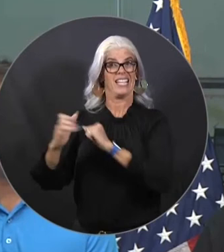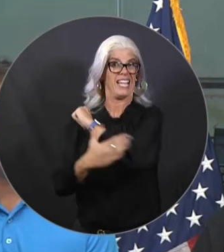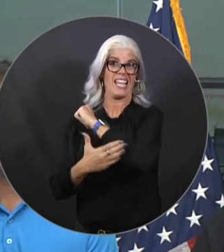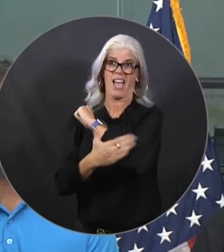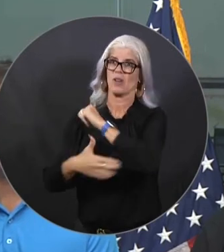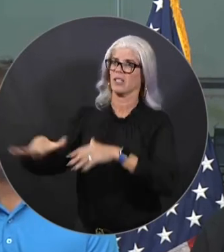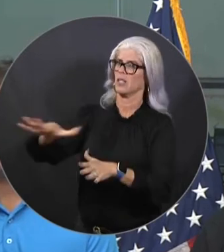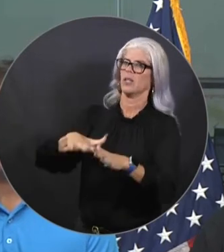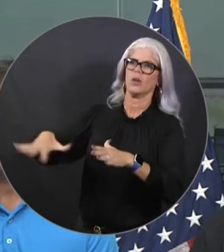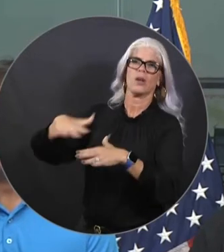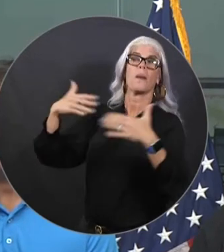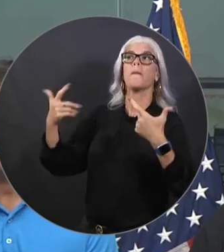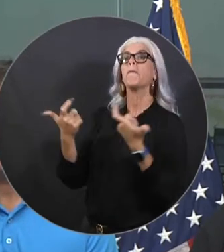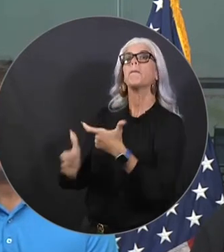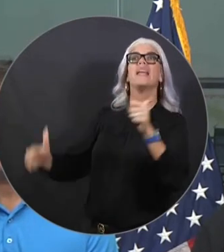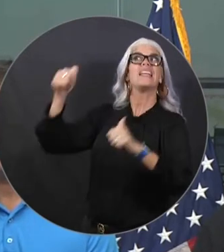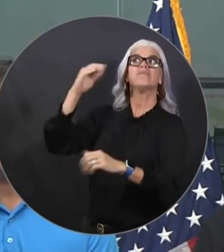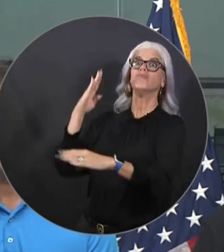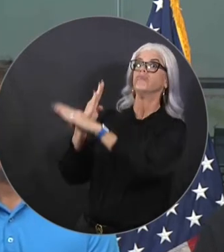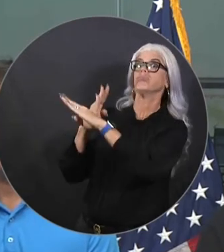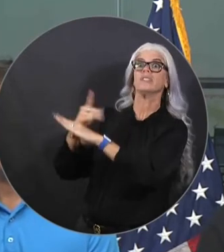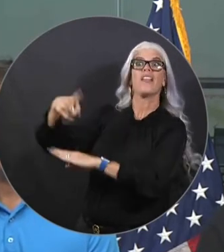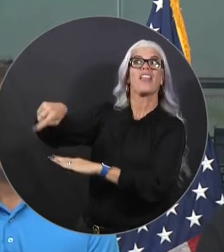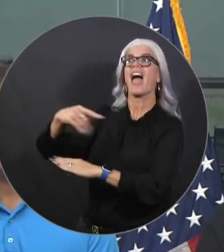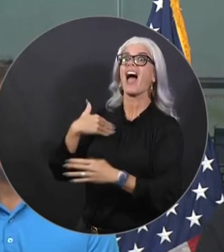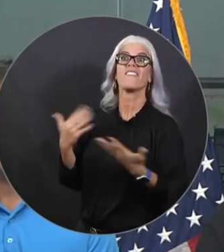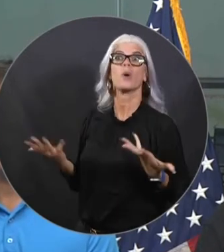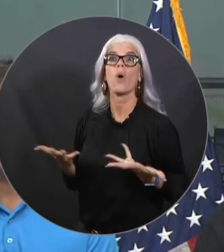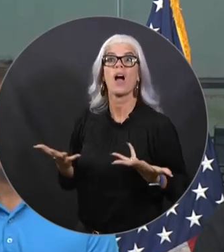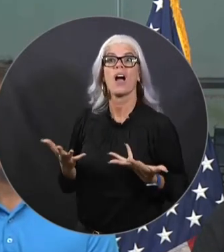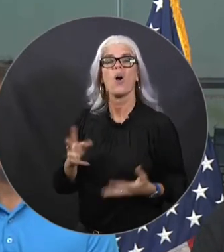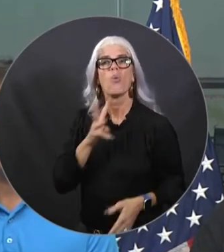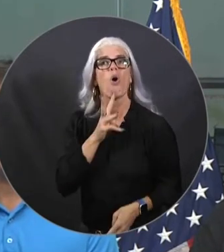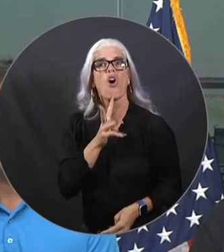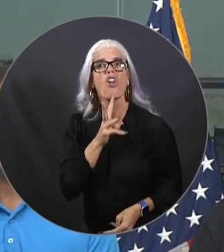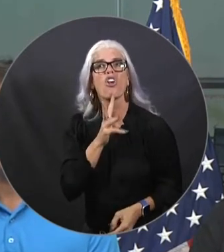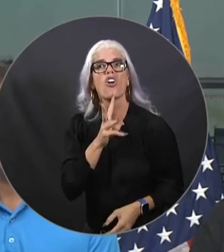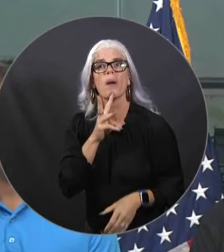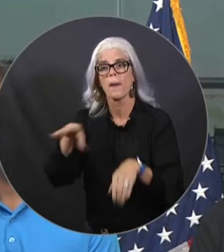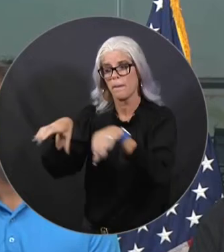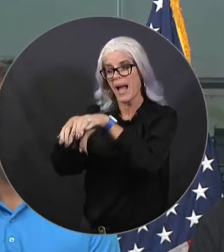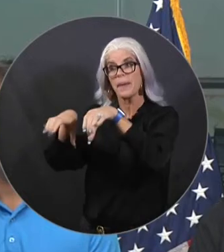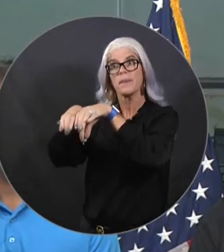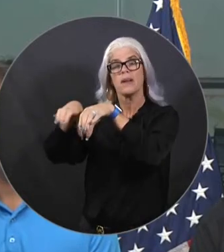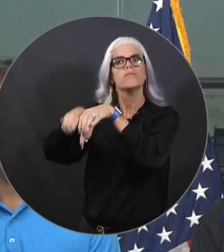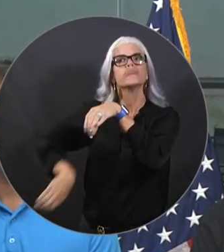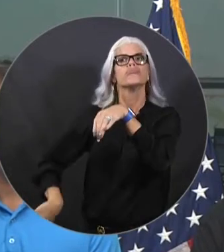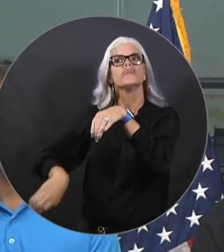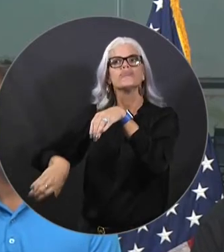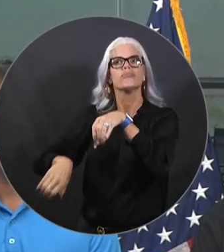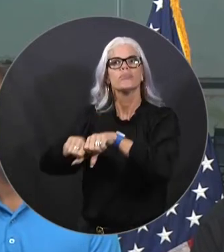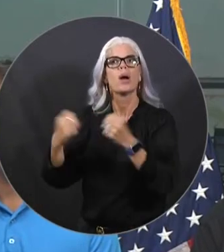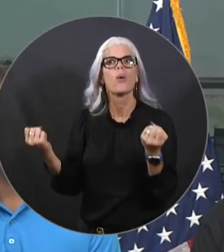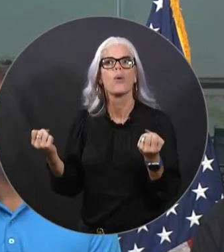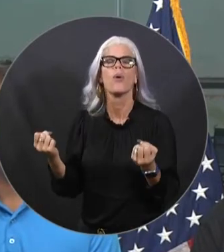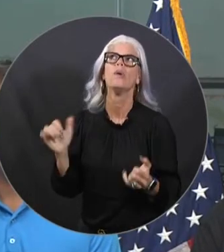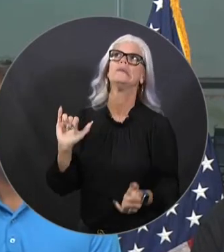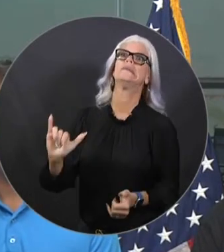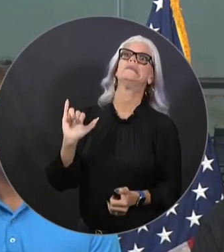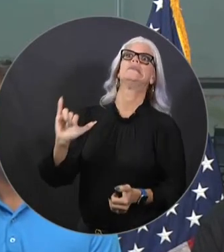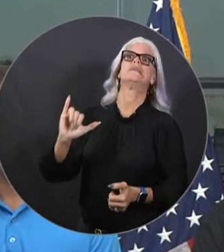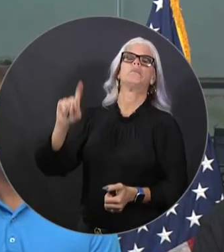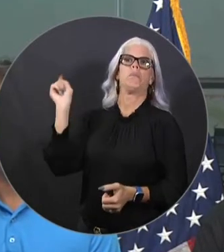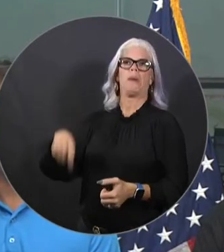is their county water utility had a big water main break. That is necessary to be fixed in order to provide